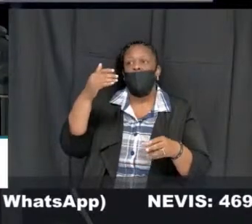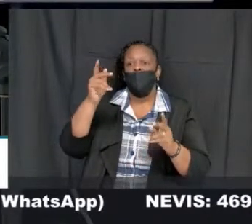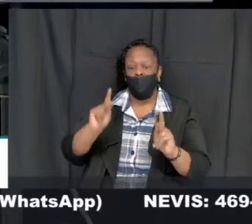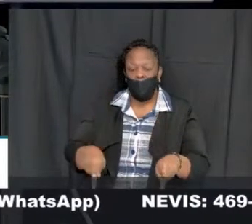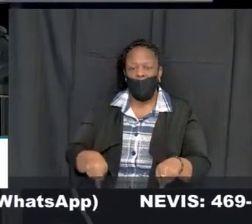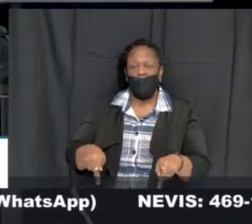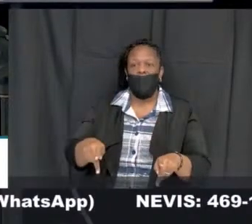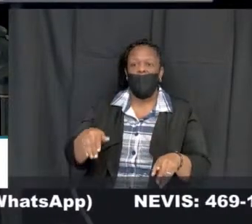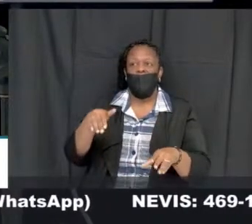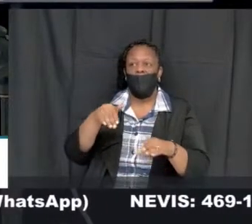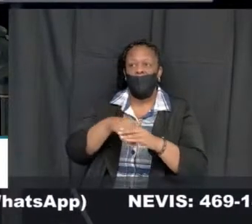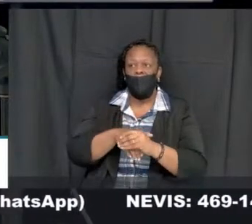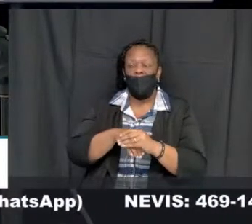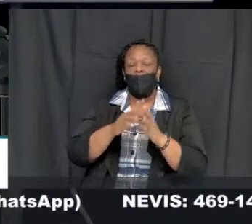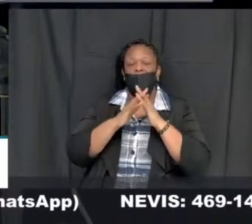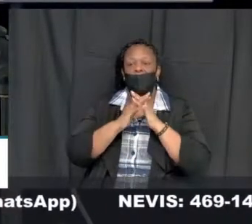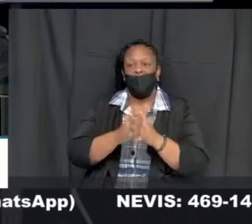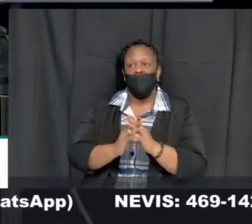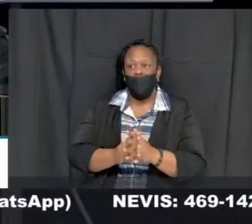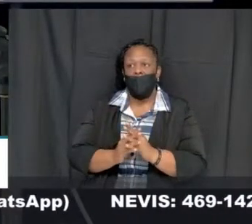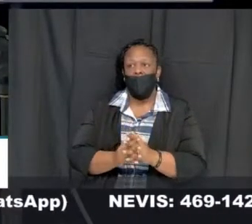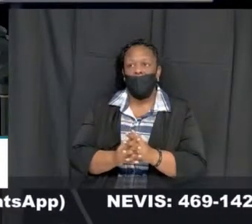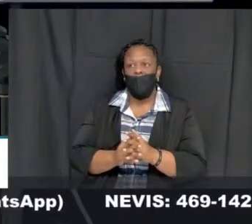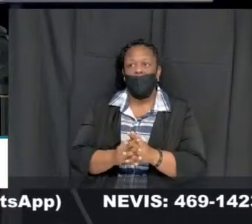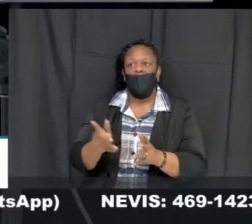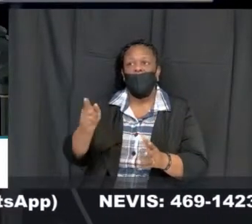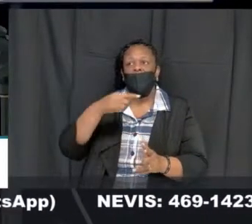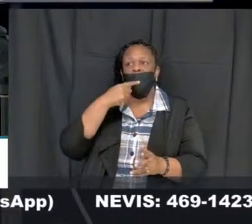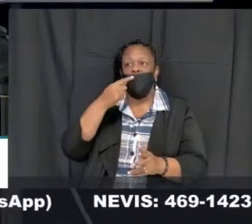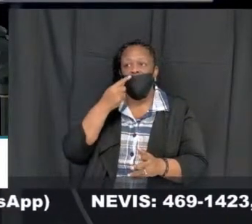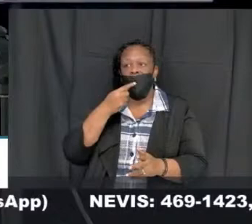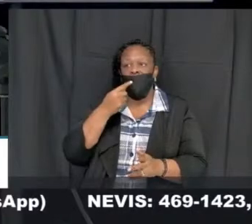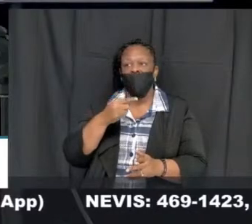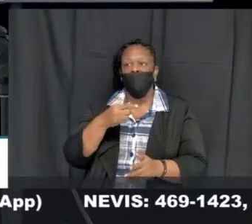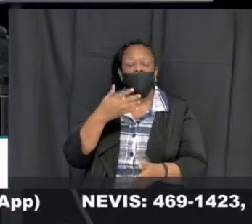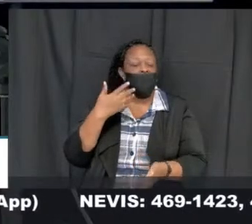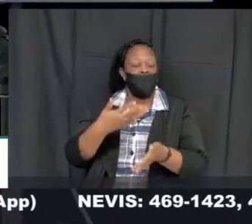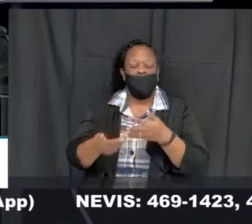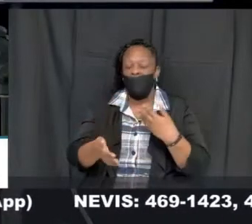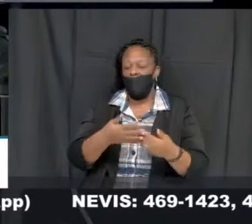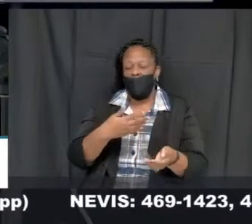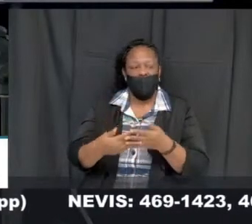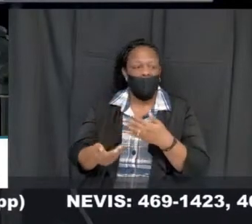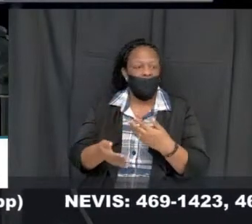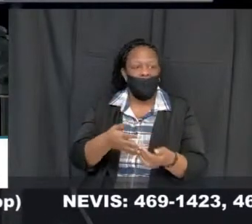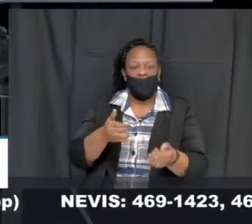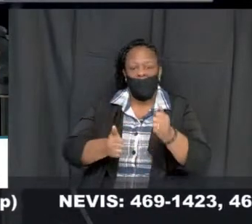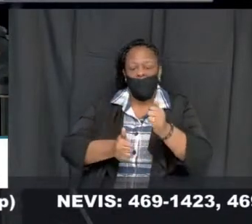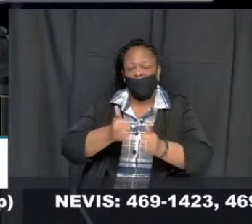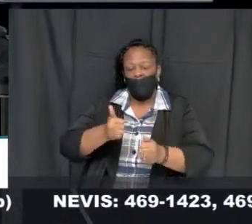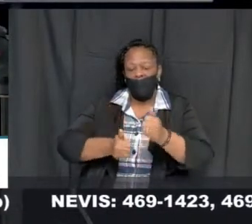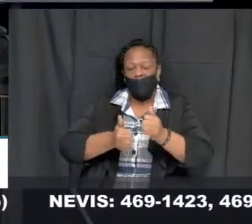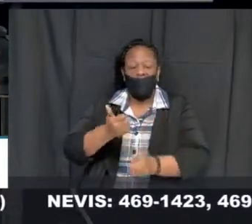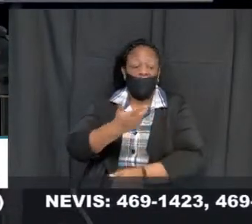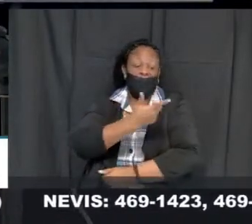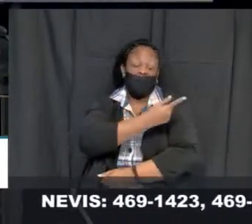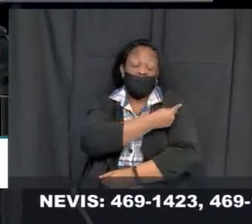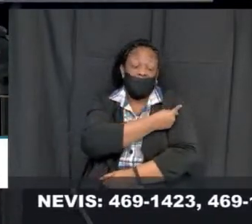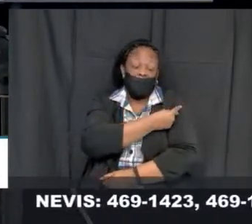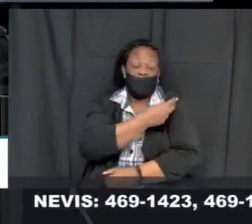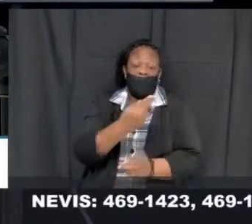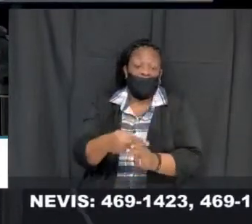States, Dr. Anthony Fauci, has said it doesn't matter which one of the vaccines that you